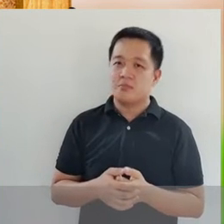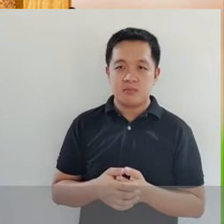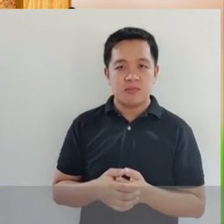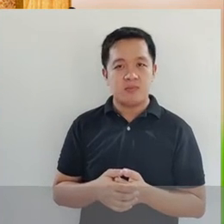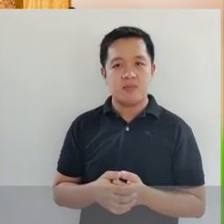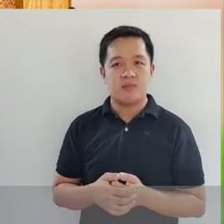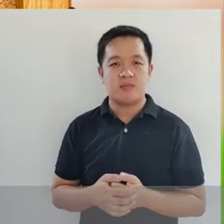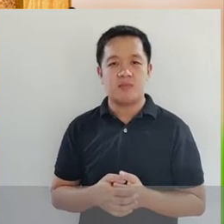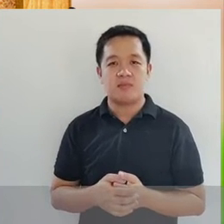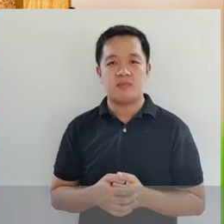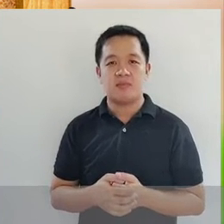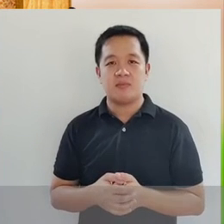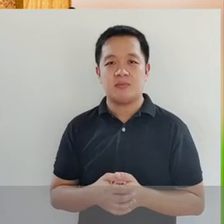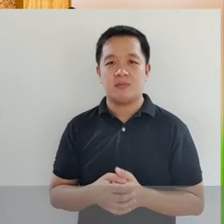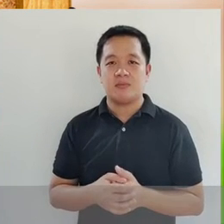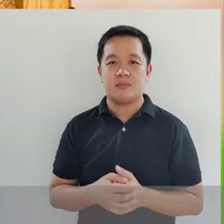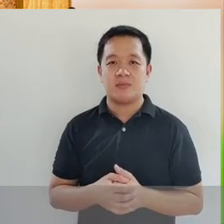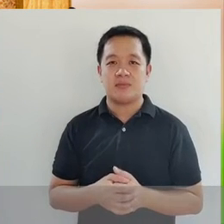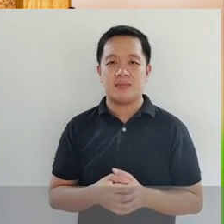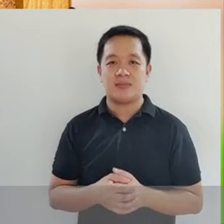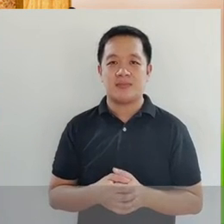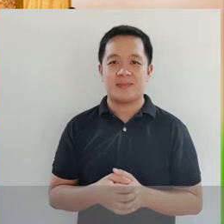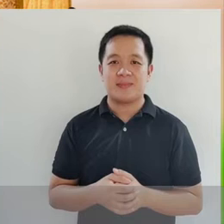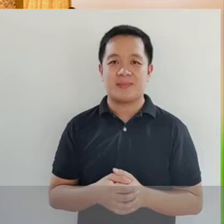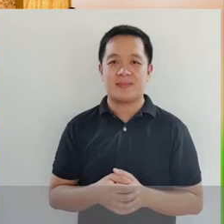shows a fish?